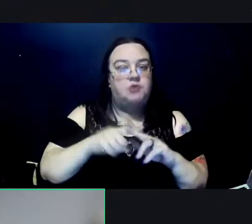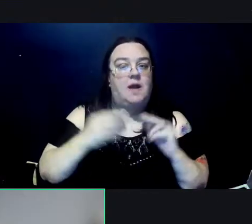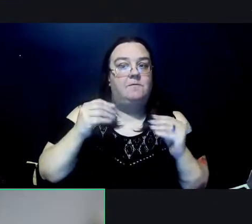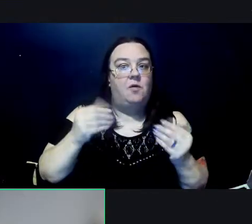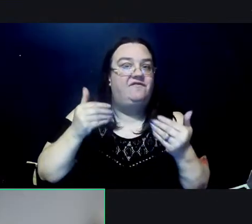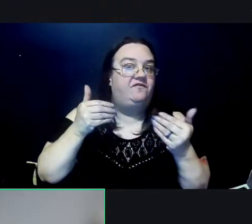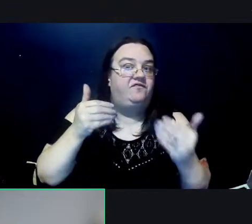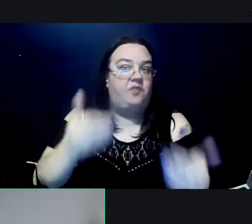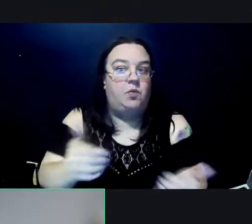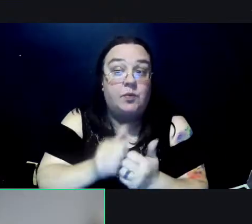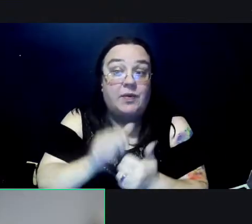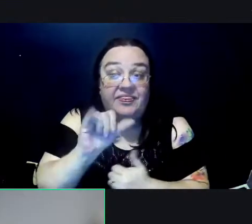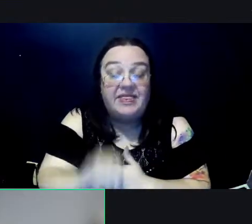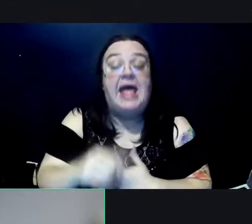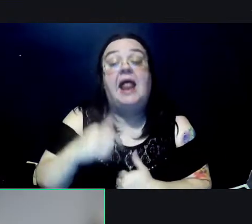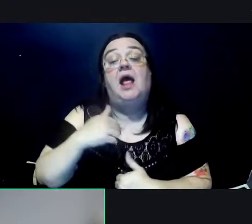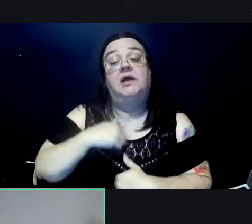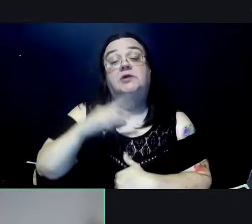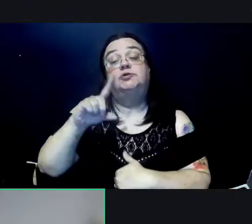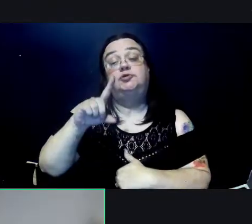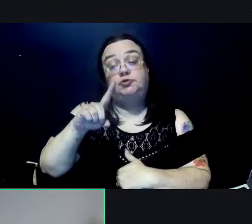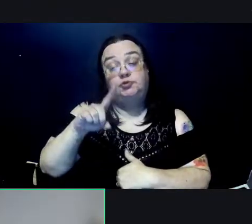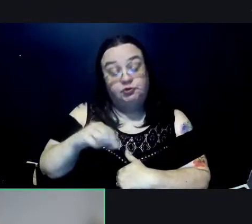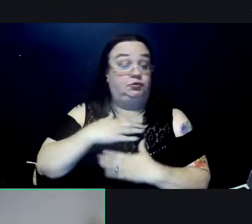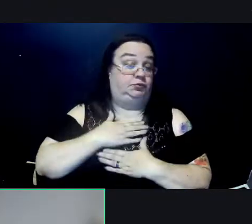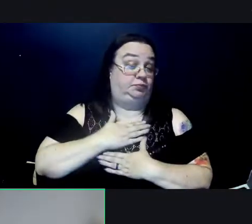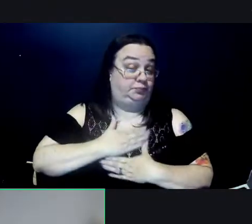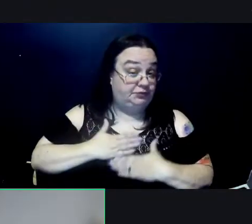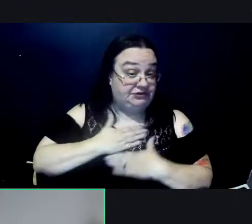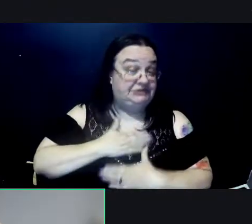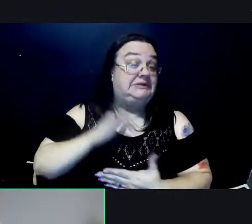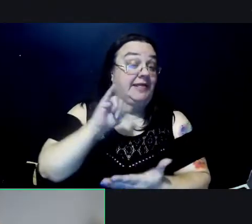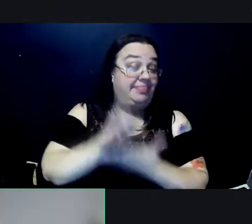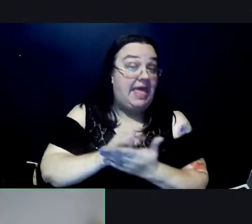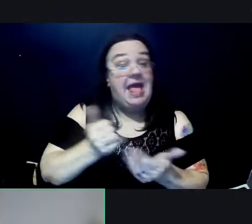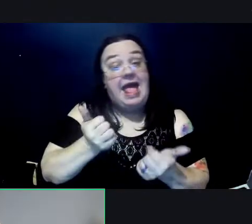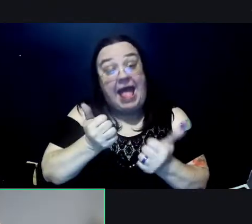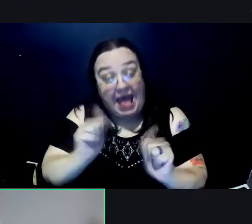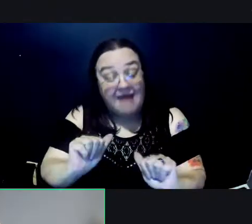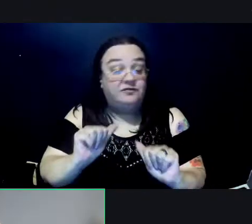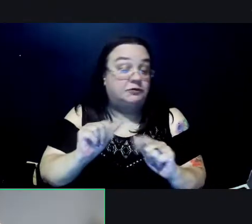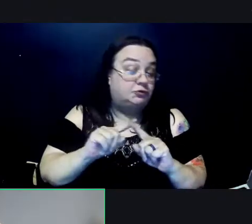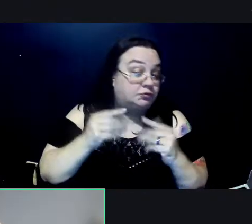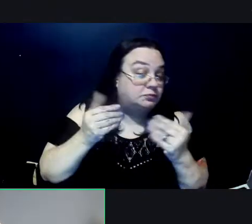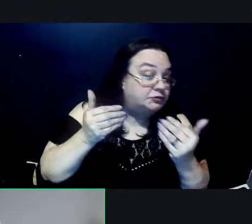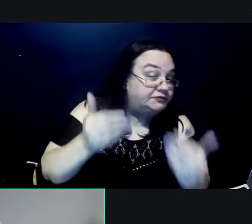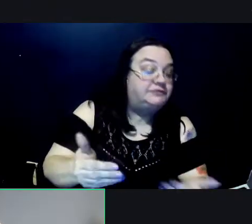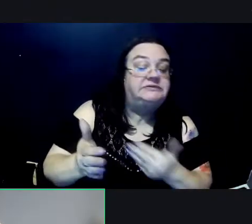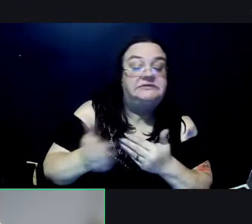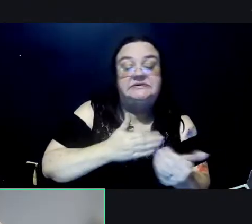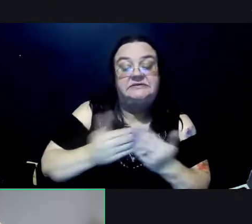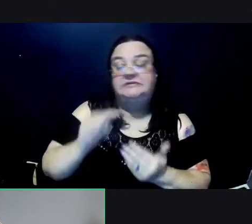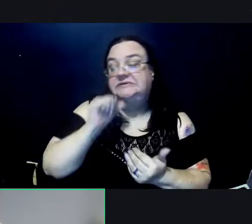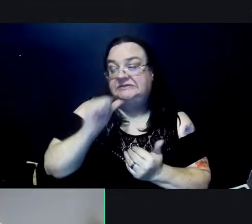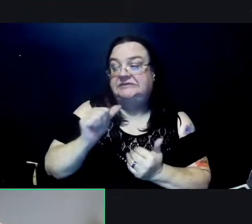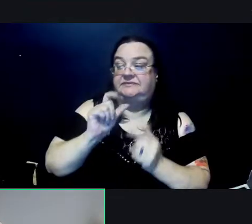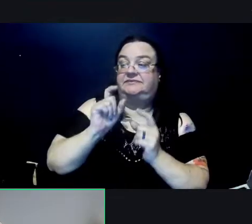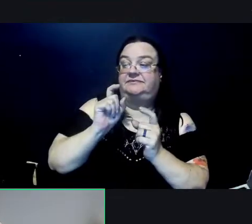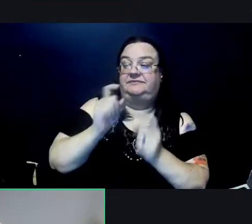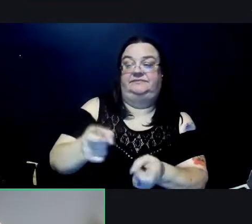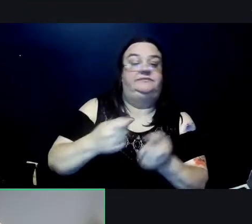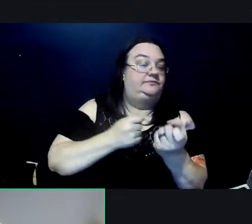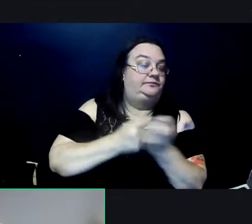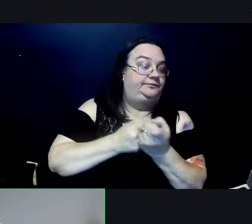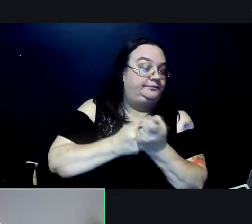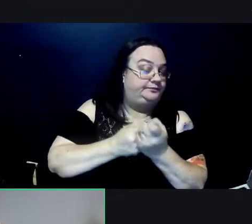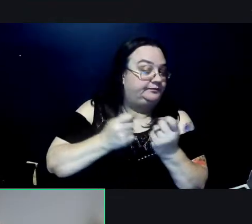So I do appreciate that effort to move forward, even though they haven't been given the support they need from their